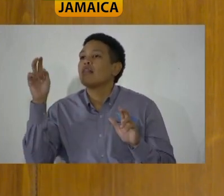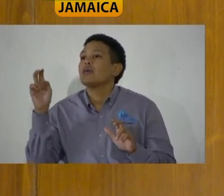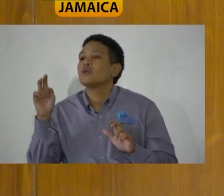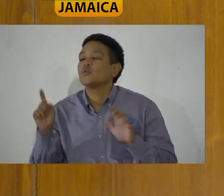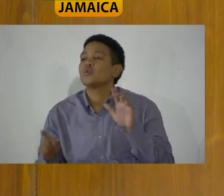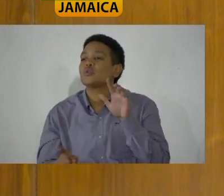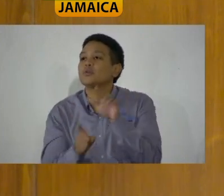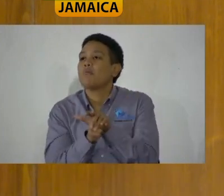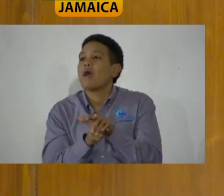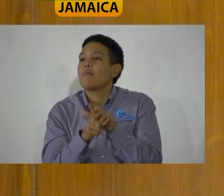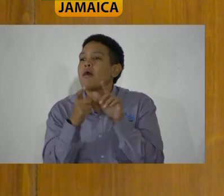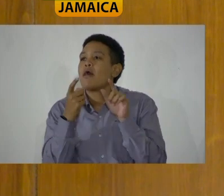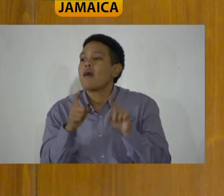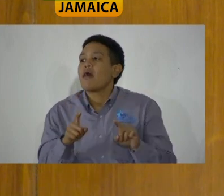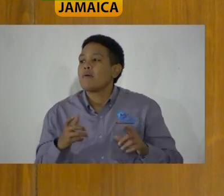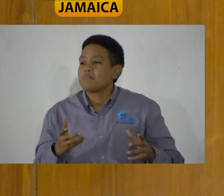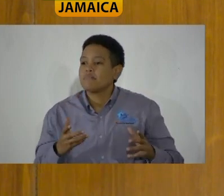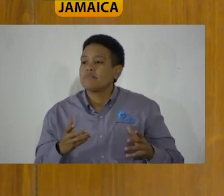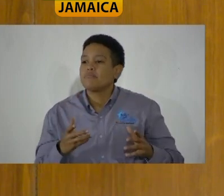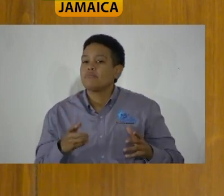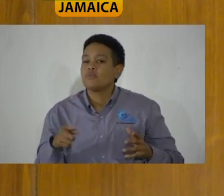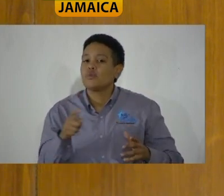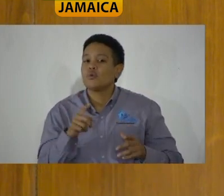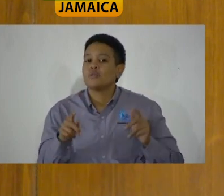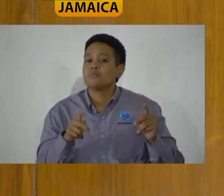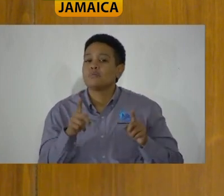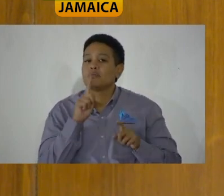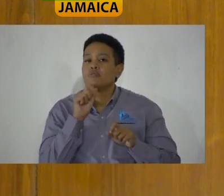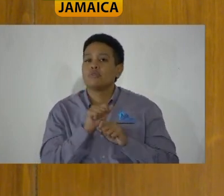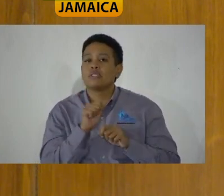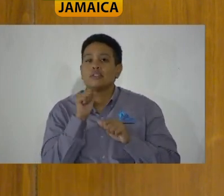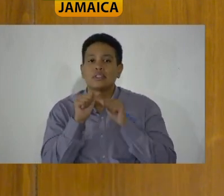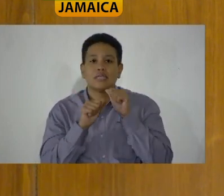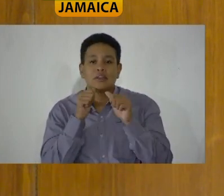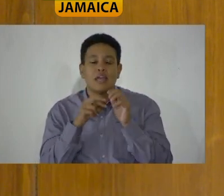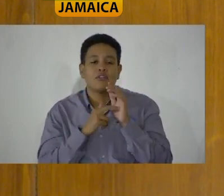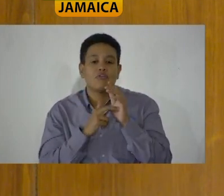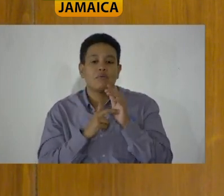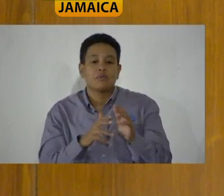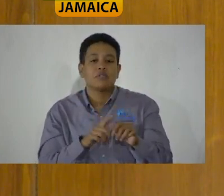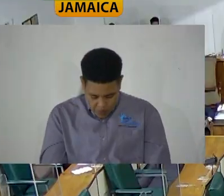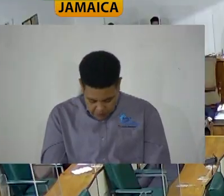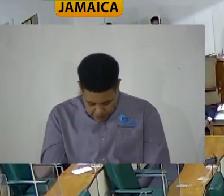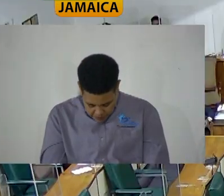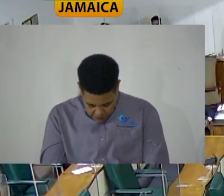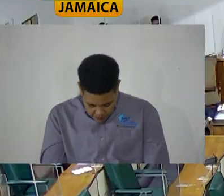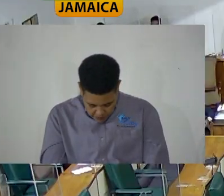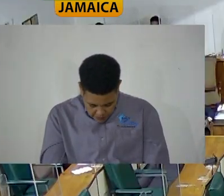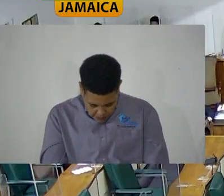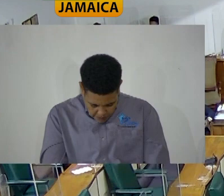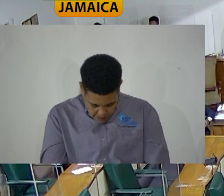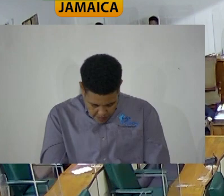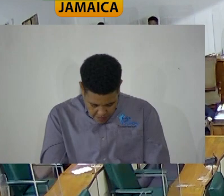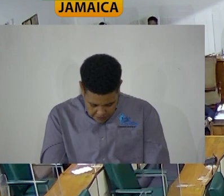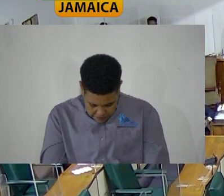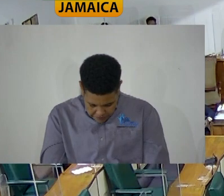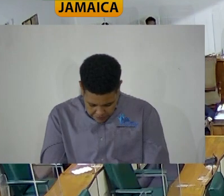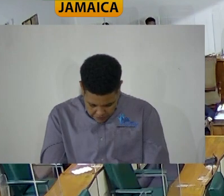happened. So those people are being denied representation the longer we leave it. We feel that a